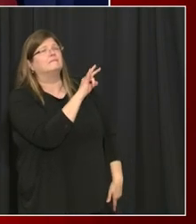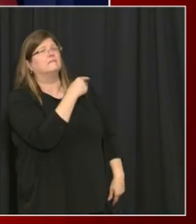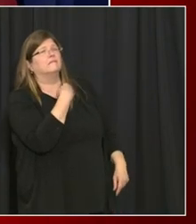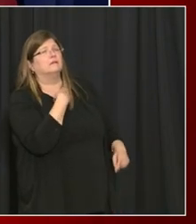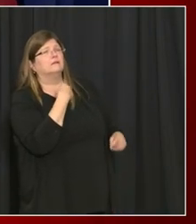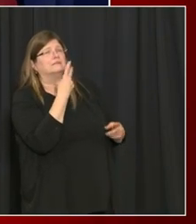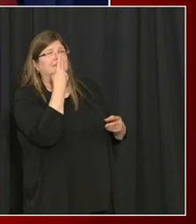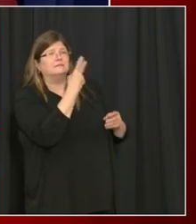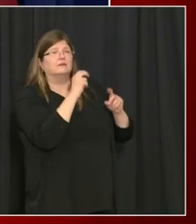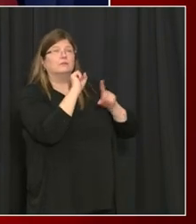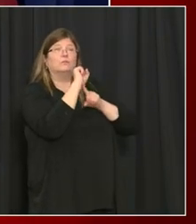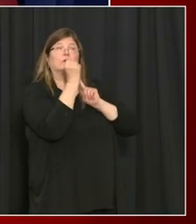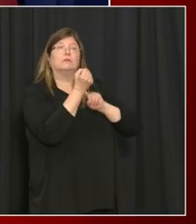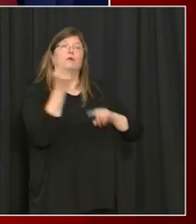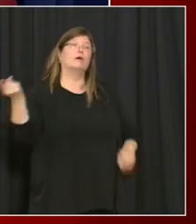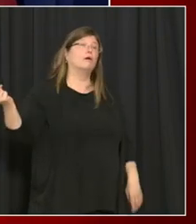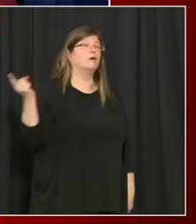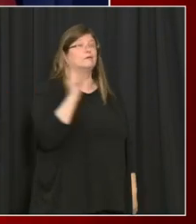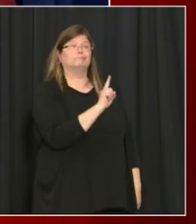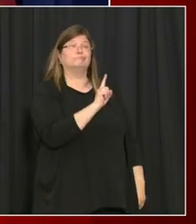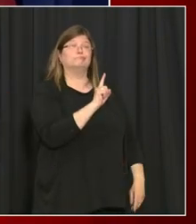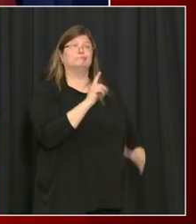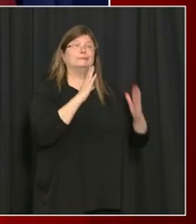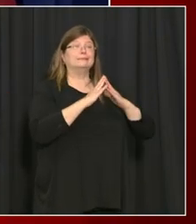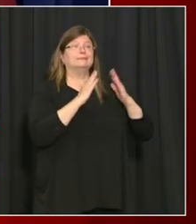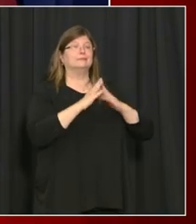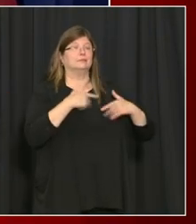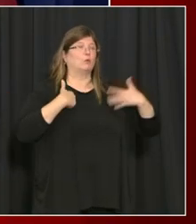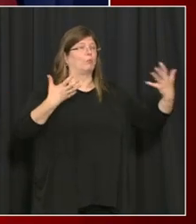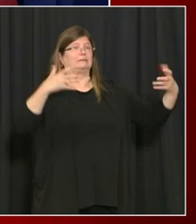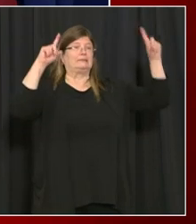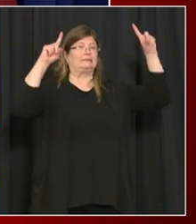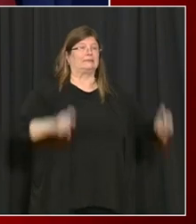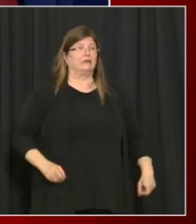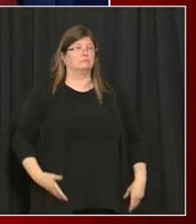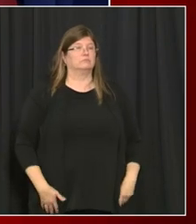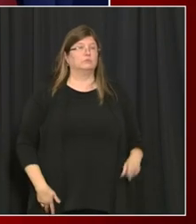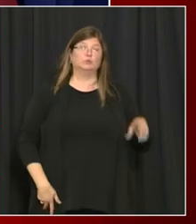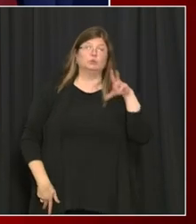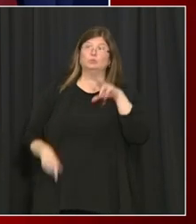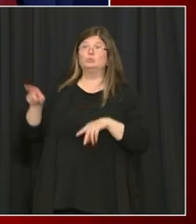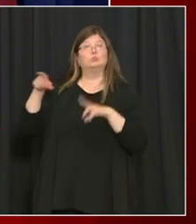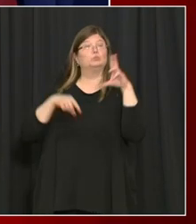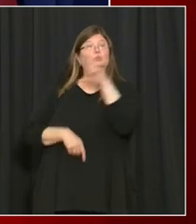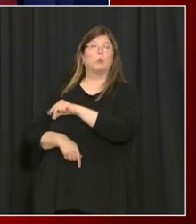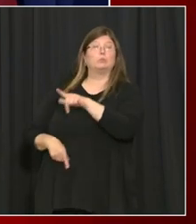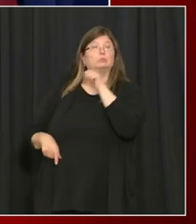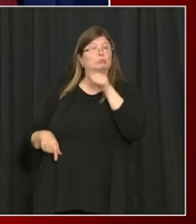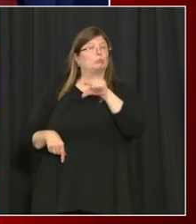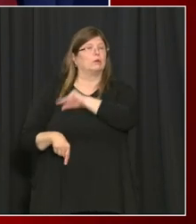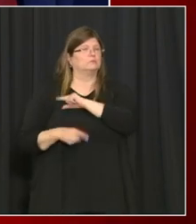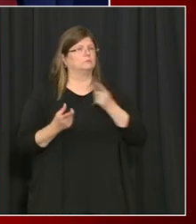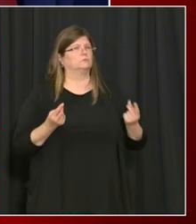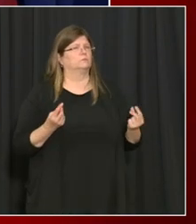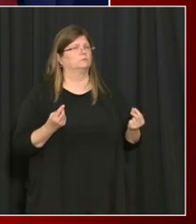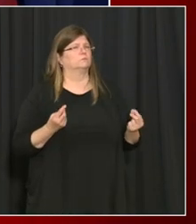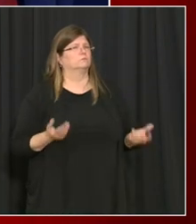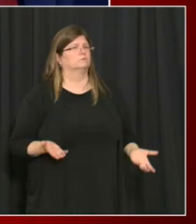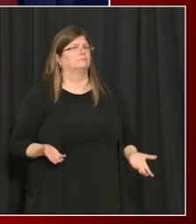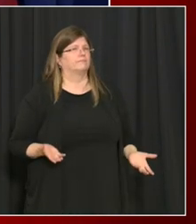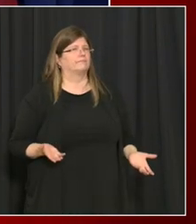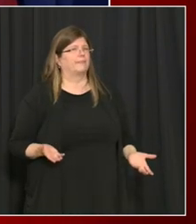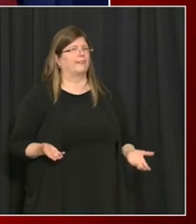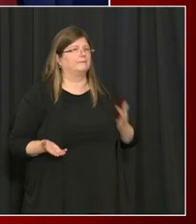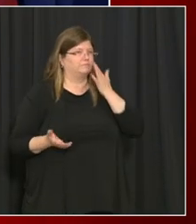to a city facility and says, I want to be tested, and they say, no, you don't qualify. You can't get tested. I would be